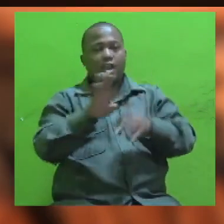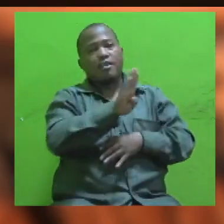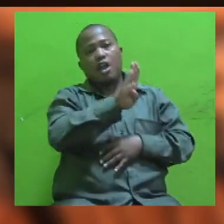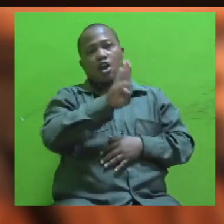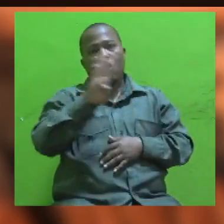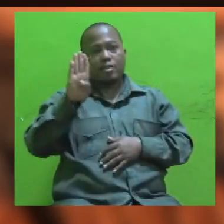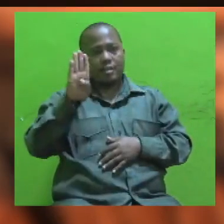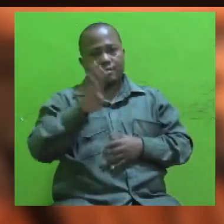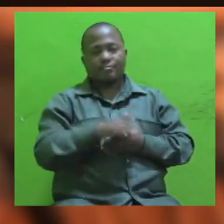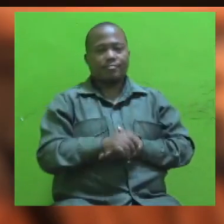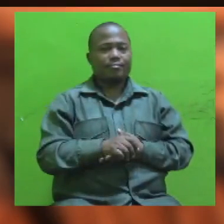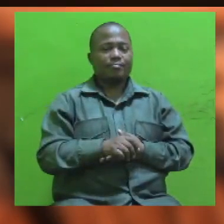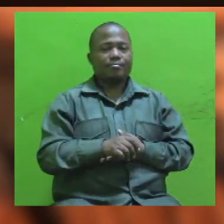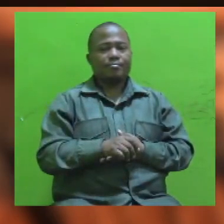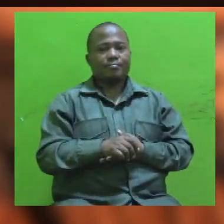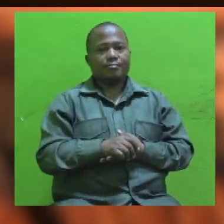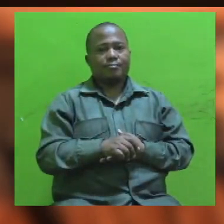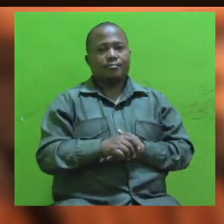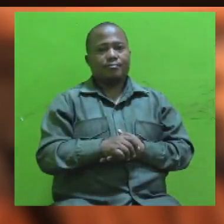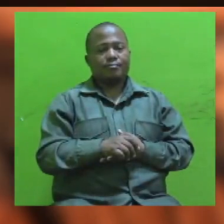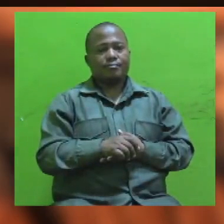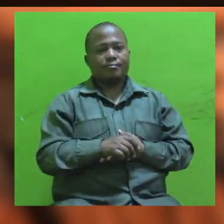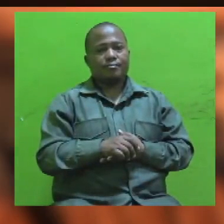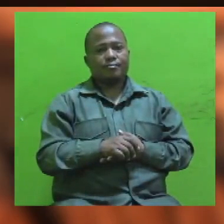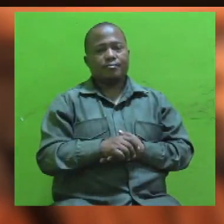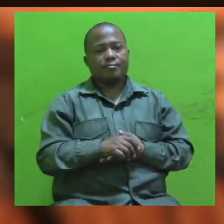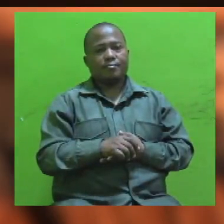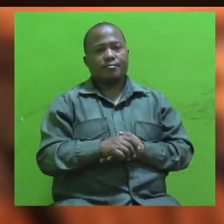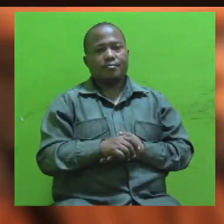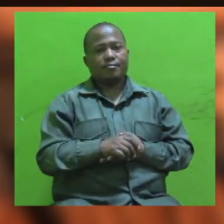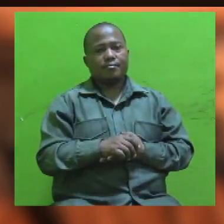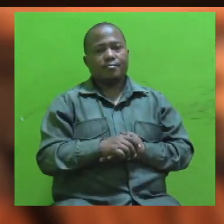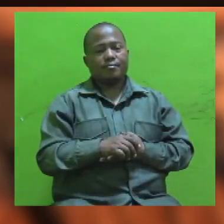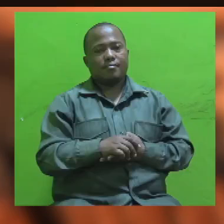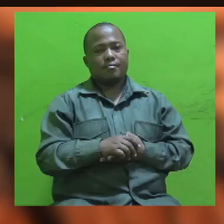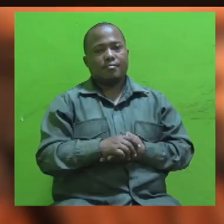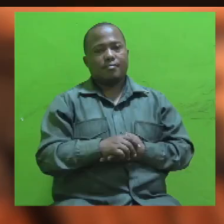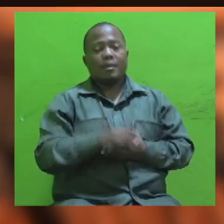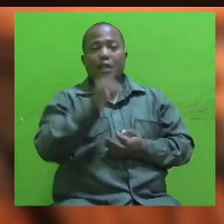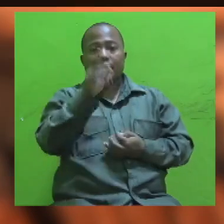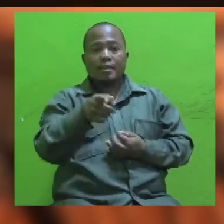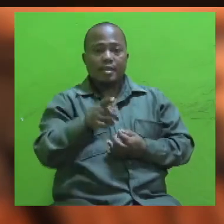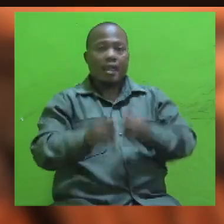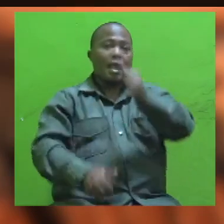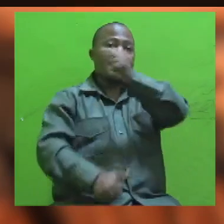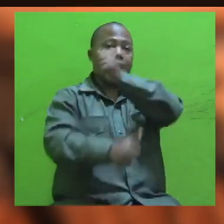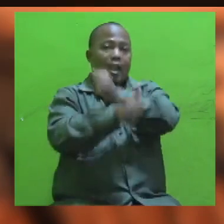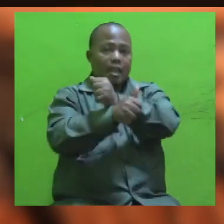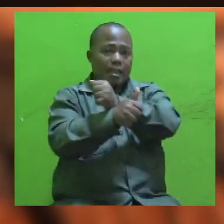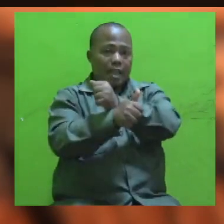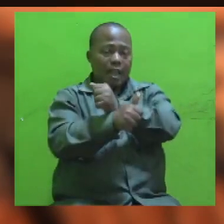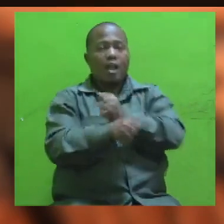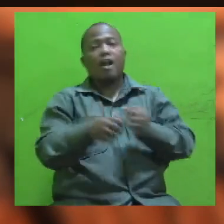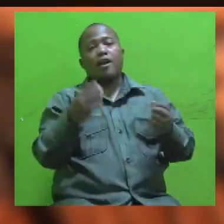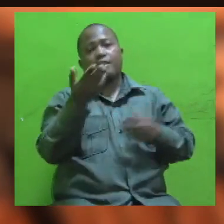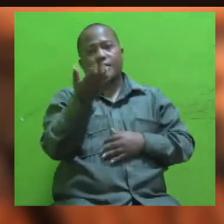elects the village chairperson. They elect the village person also because there is a leader and it helps them